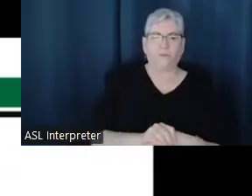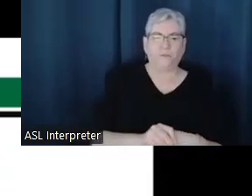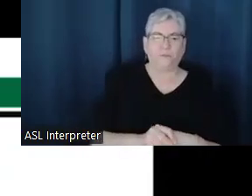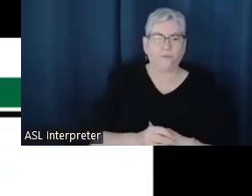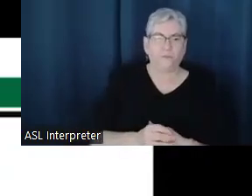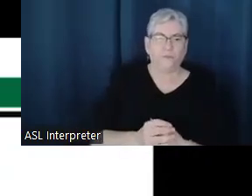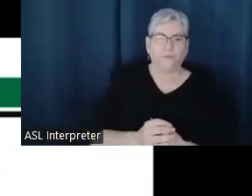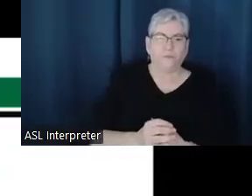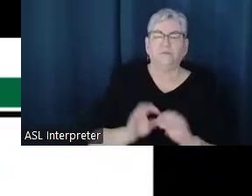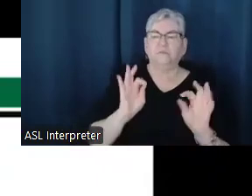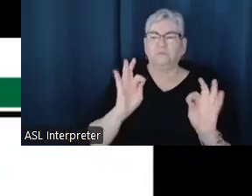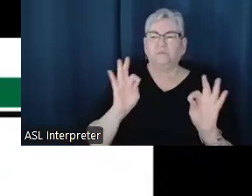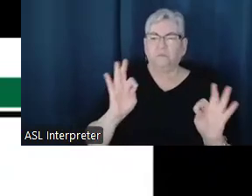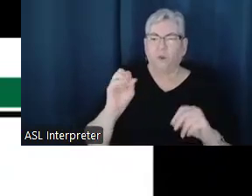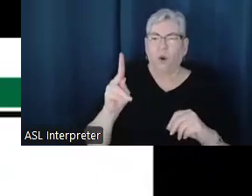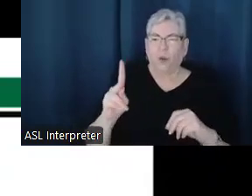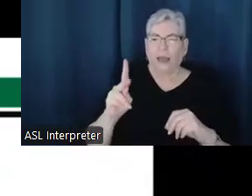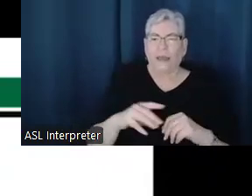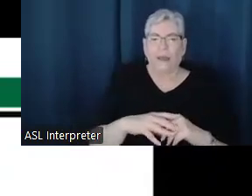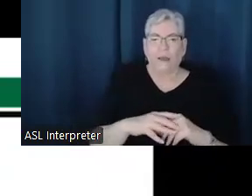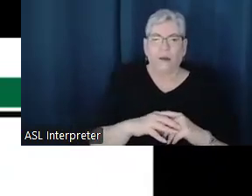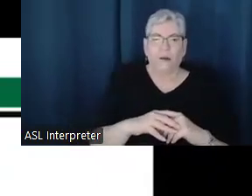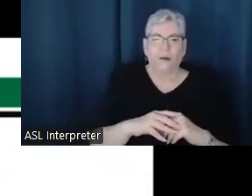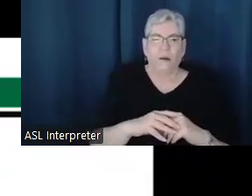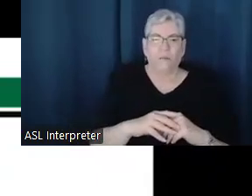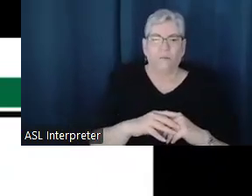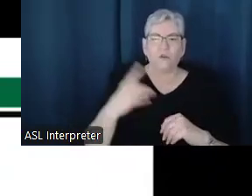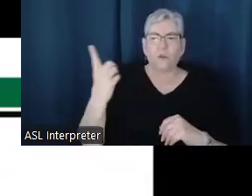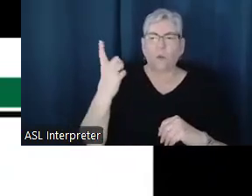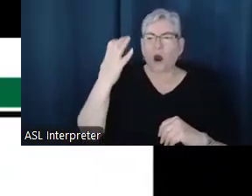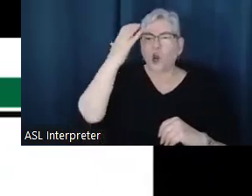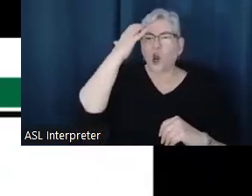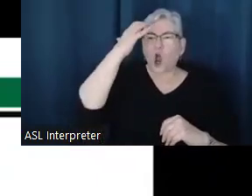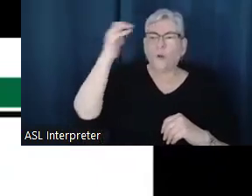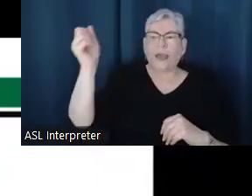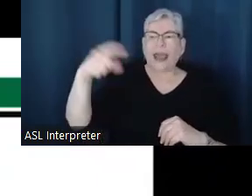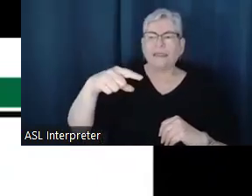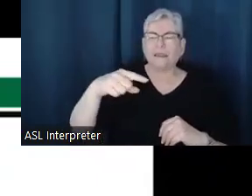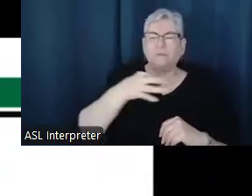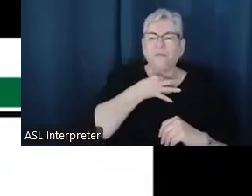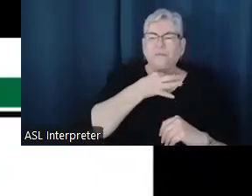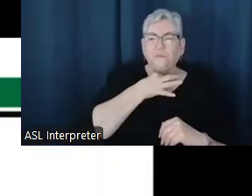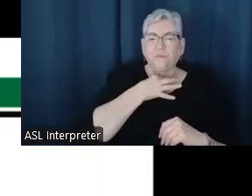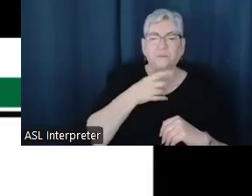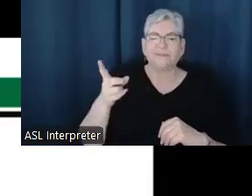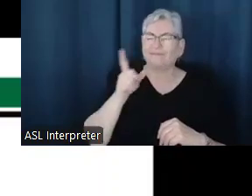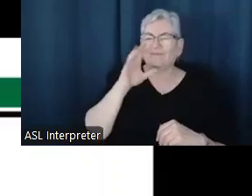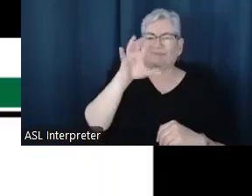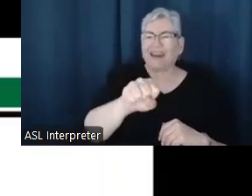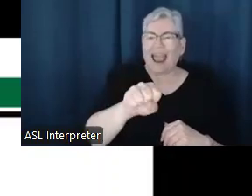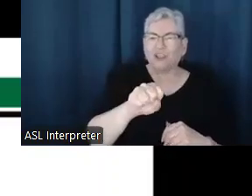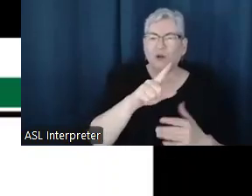Okay, someone wanted to know, someone asked that she didn't catch what does